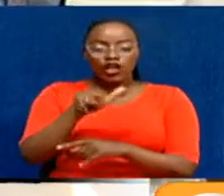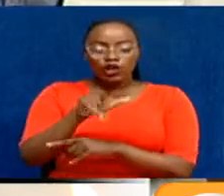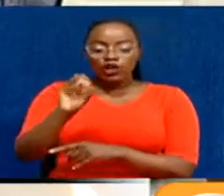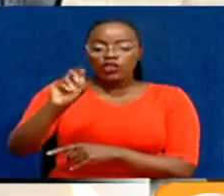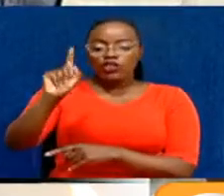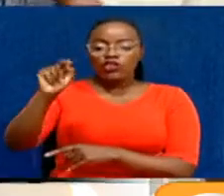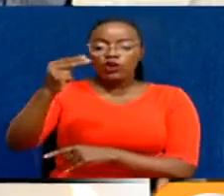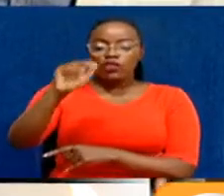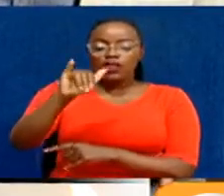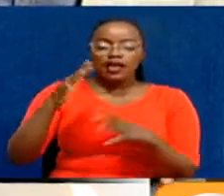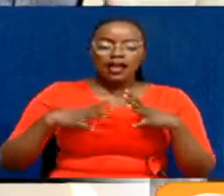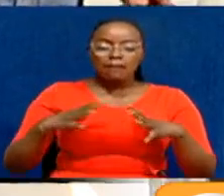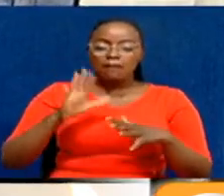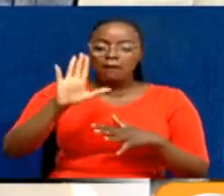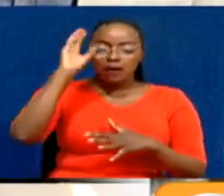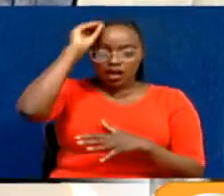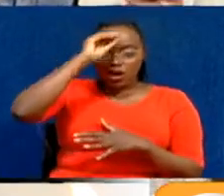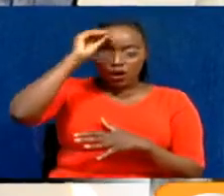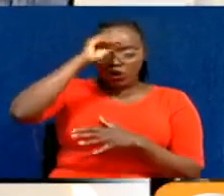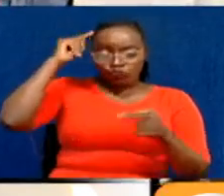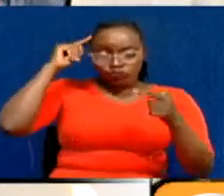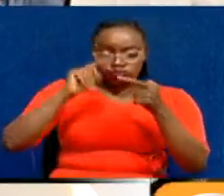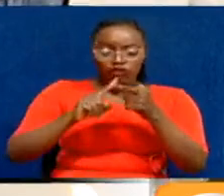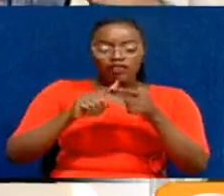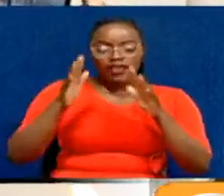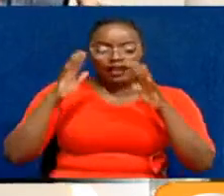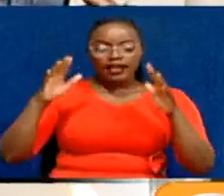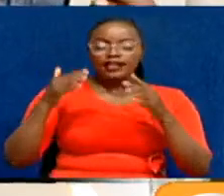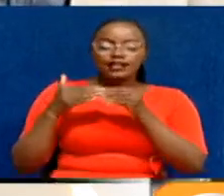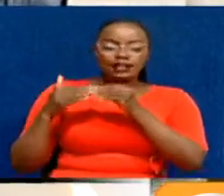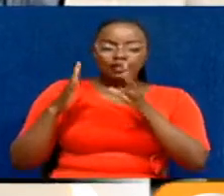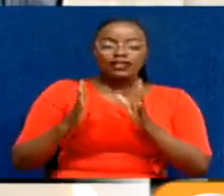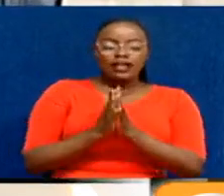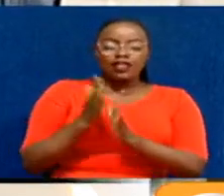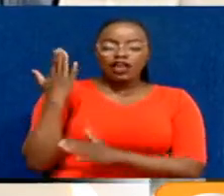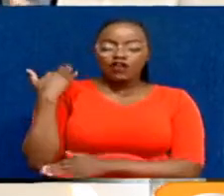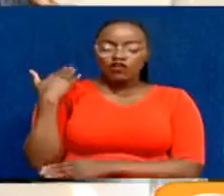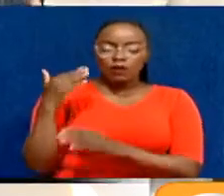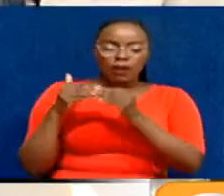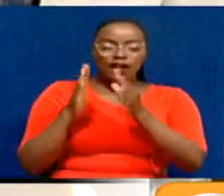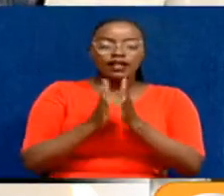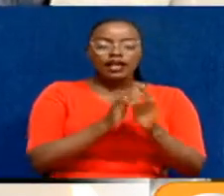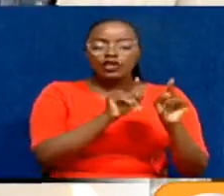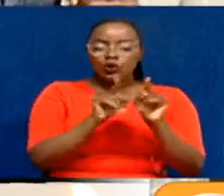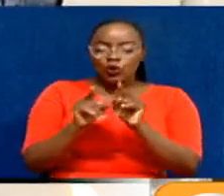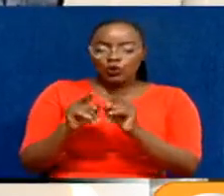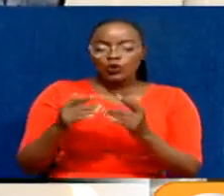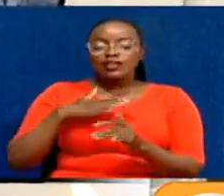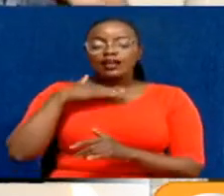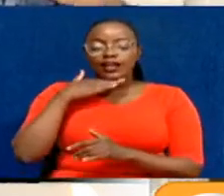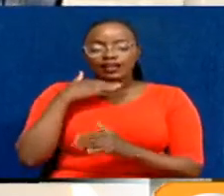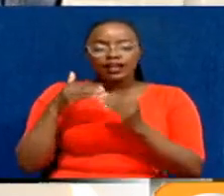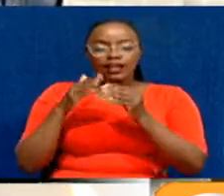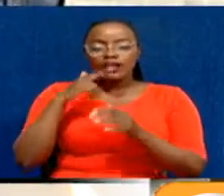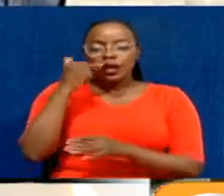the Othaya residents, their sentiments towards their great leader, their great former leader and fallen leader,